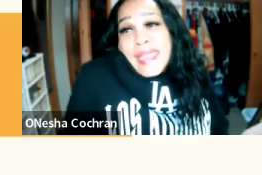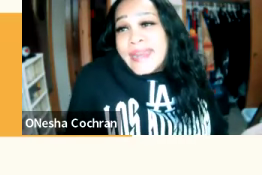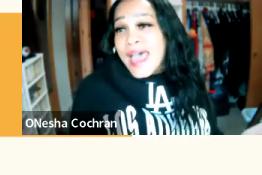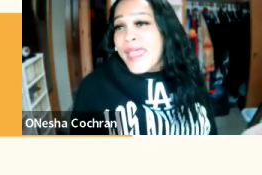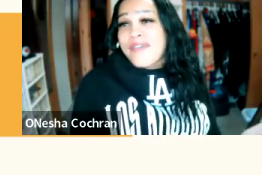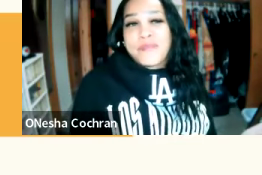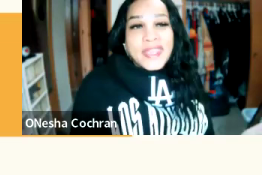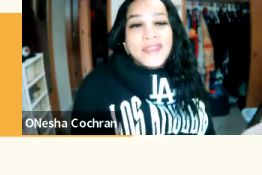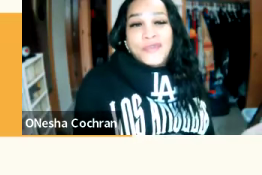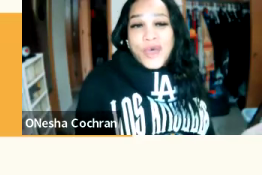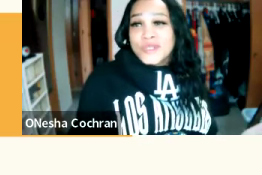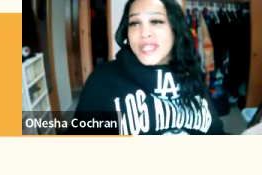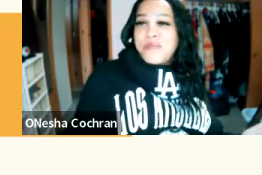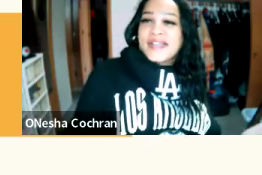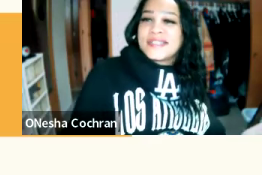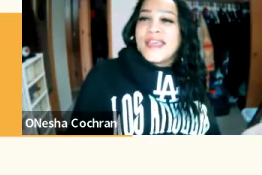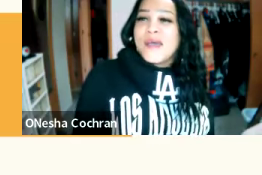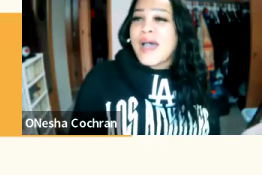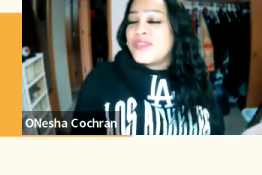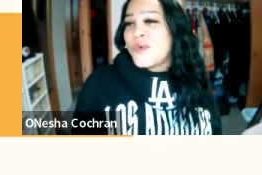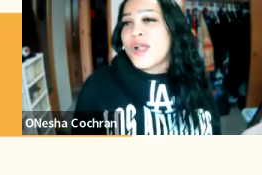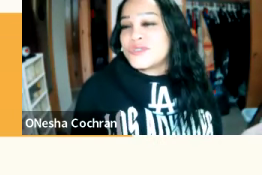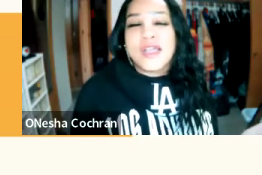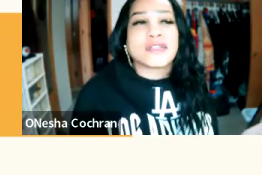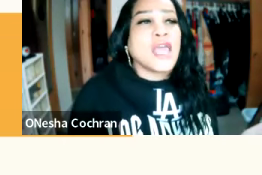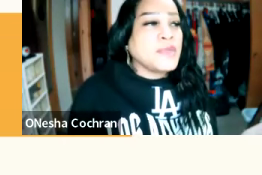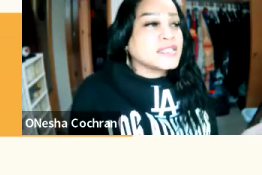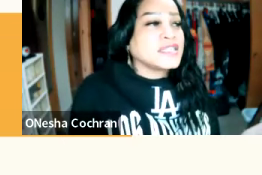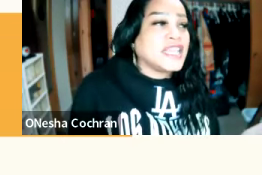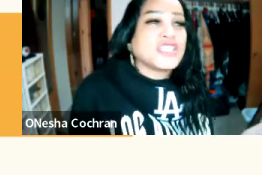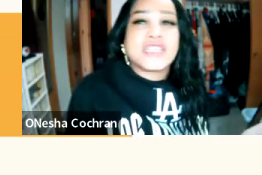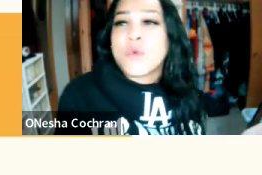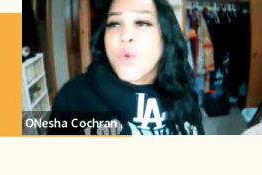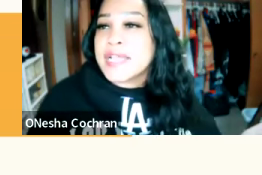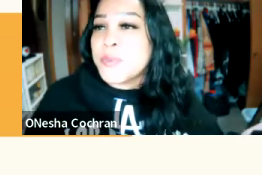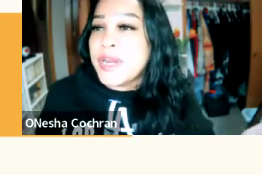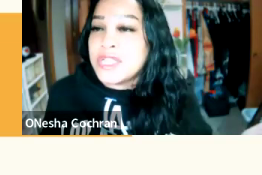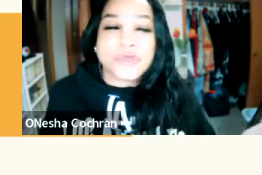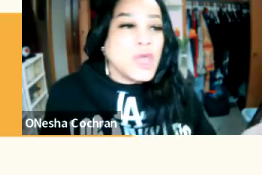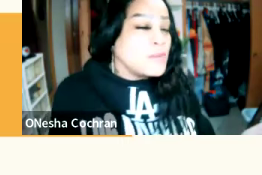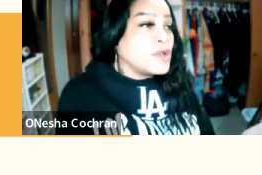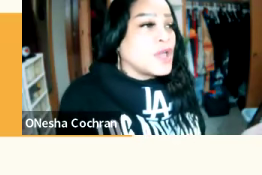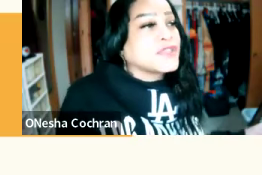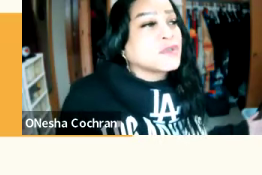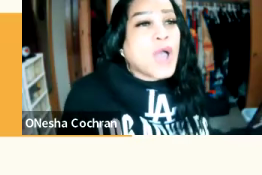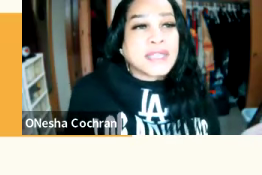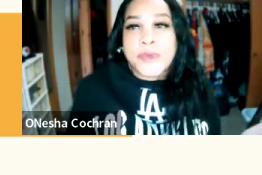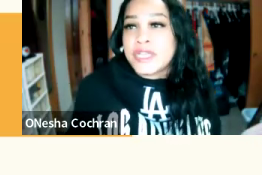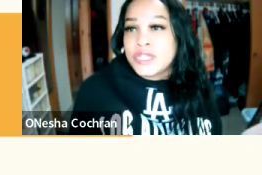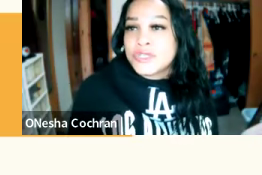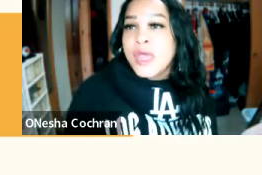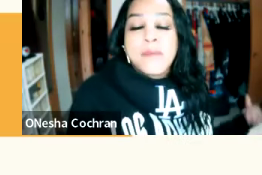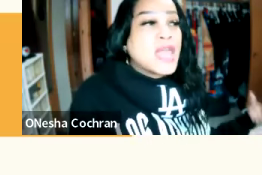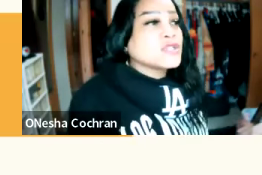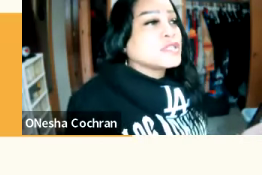downtown may not have been those impacted by the war on drugs because addiction is a widespread issue. Mental health is a